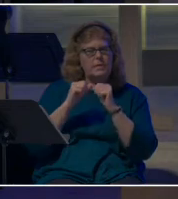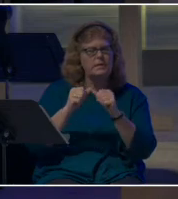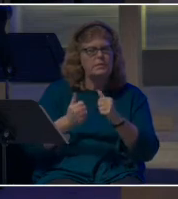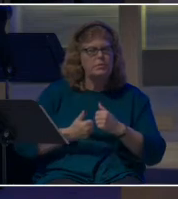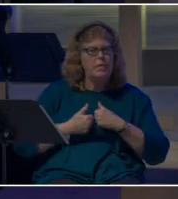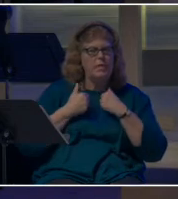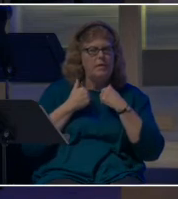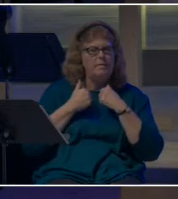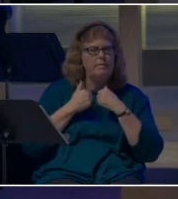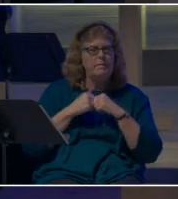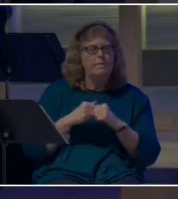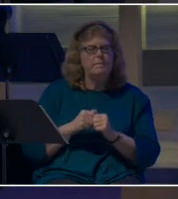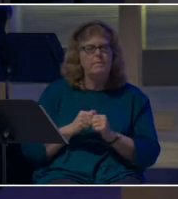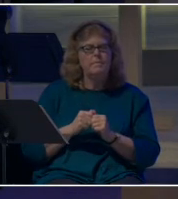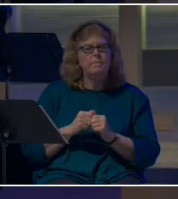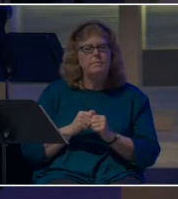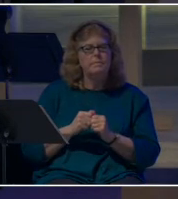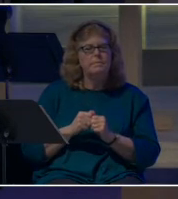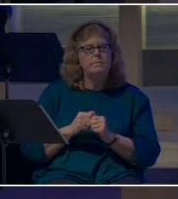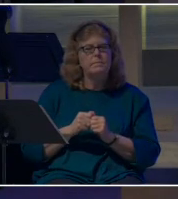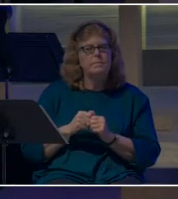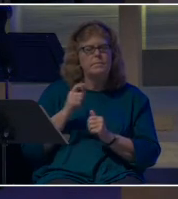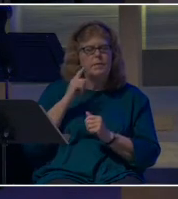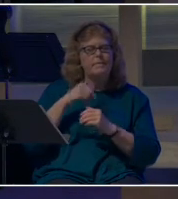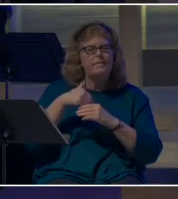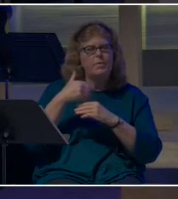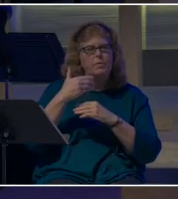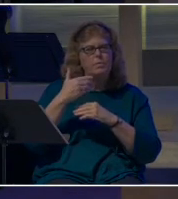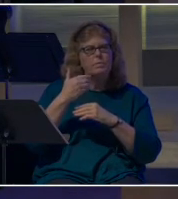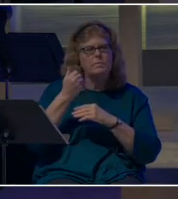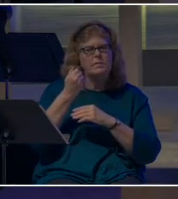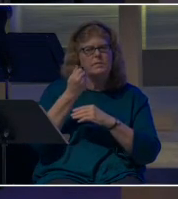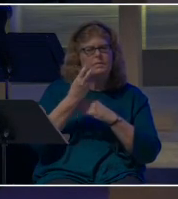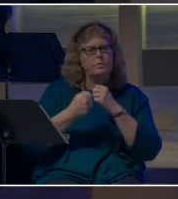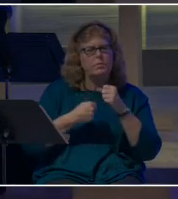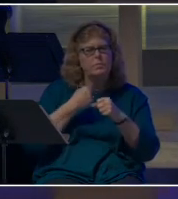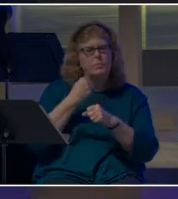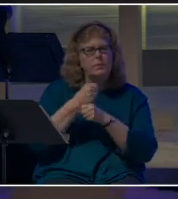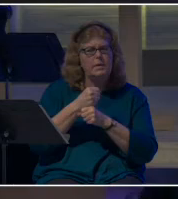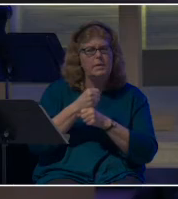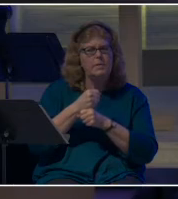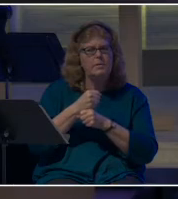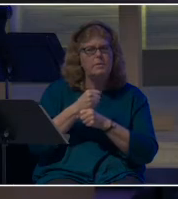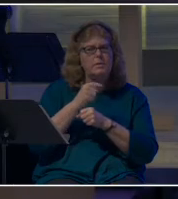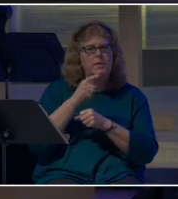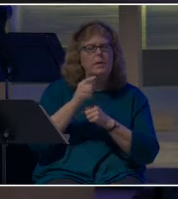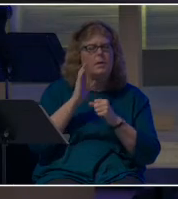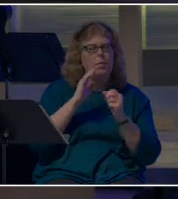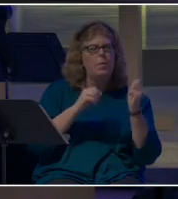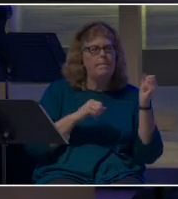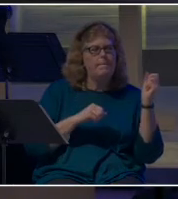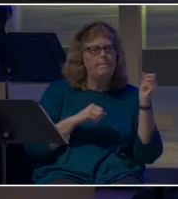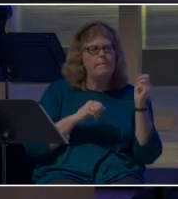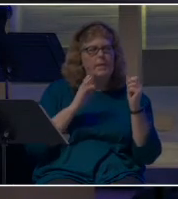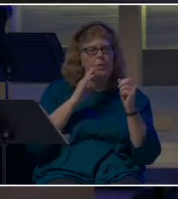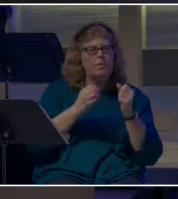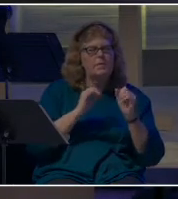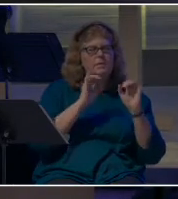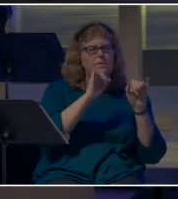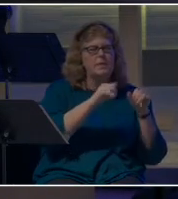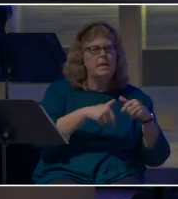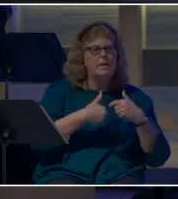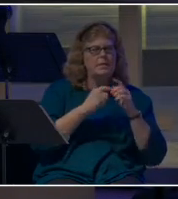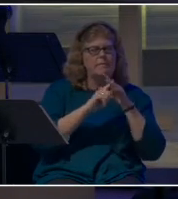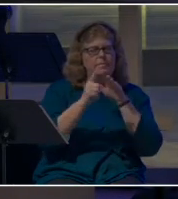life. Well, for the next several years, he he would return, or he would spend his life on the